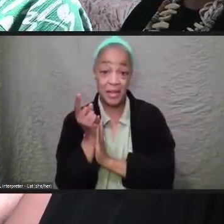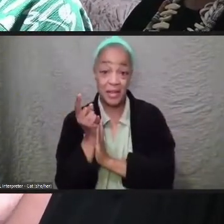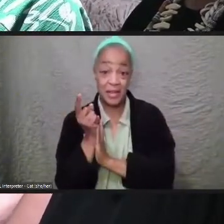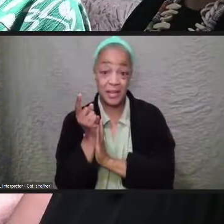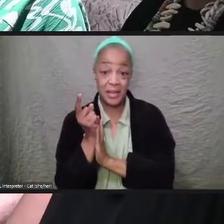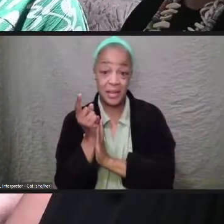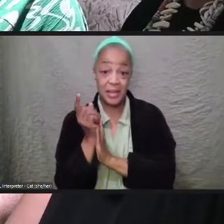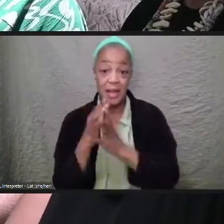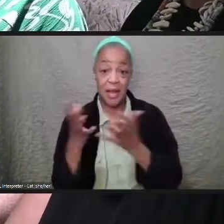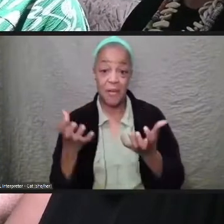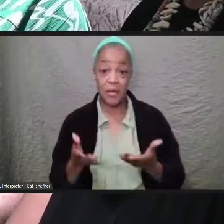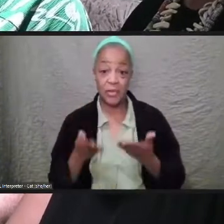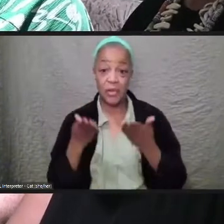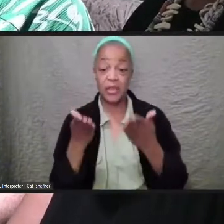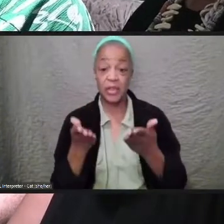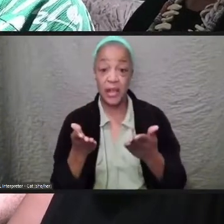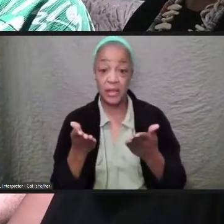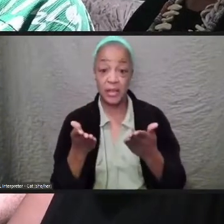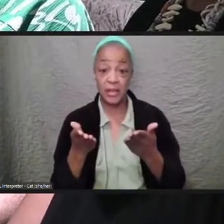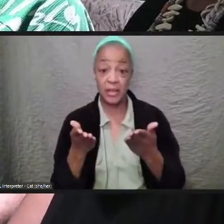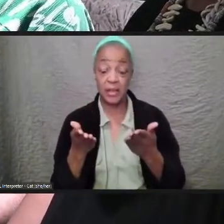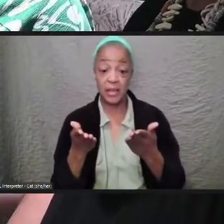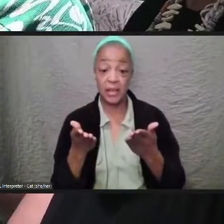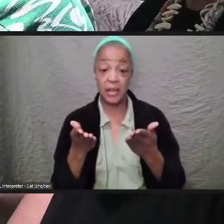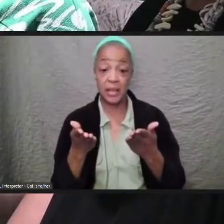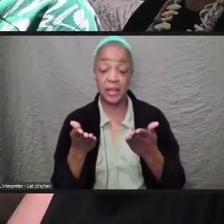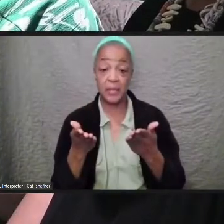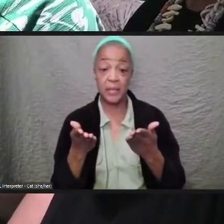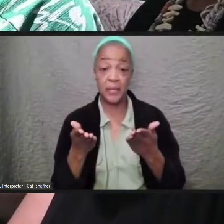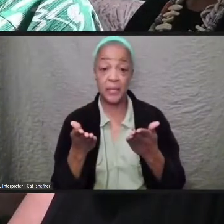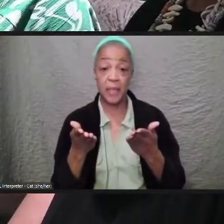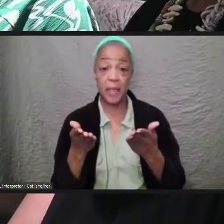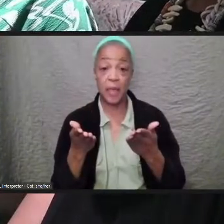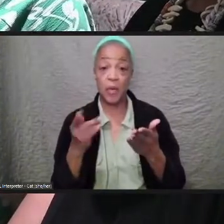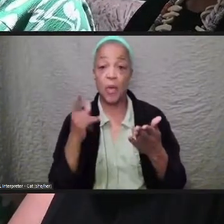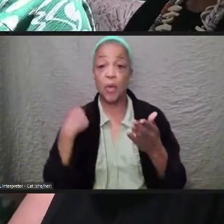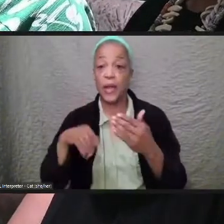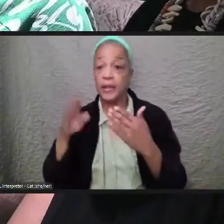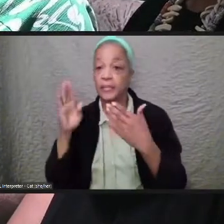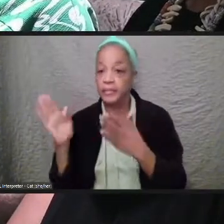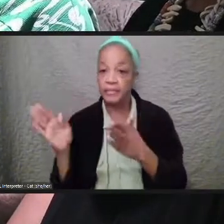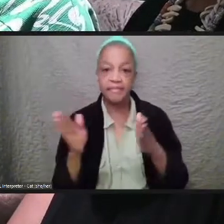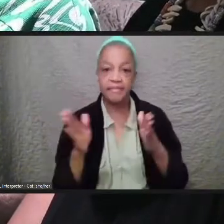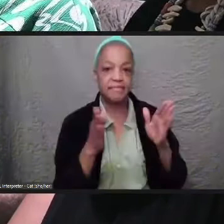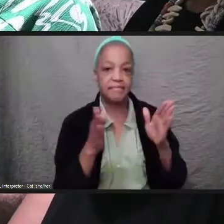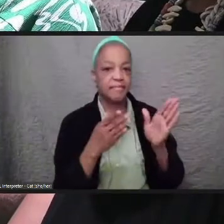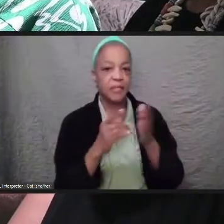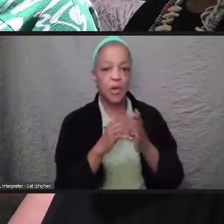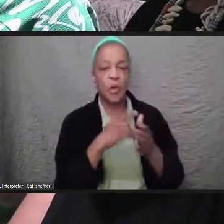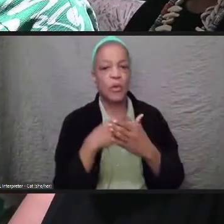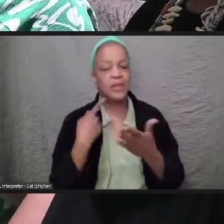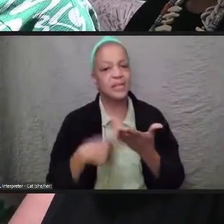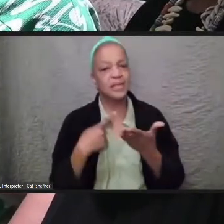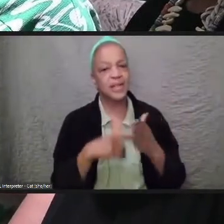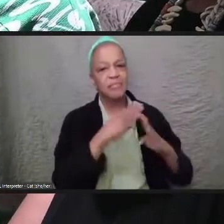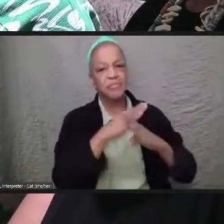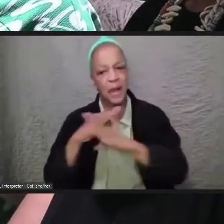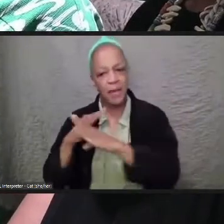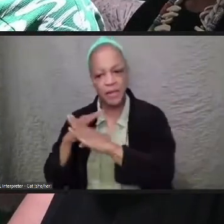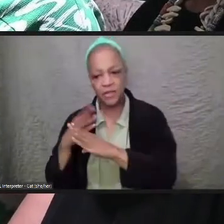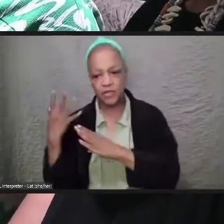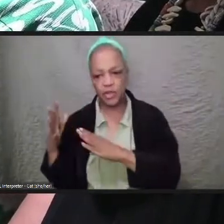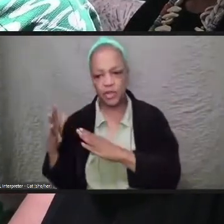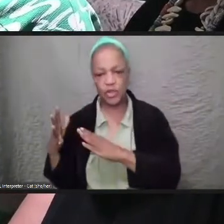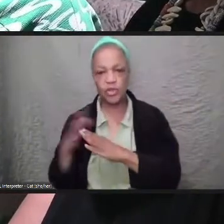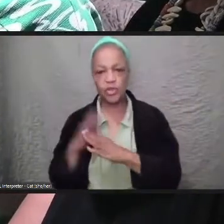to suggest is that we kind of pivot towards, we talked about what the barriers are, we talked about being